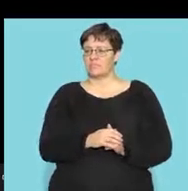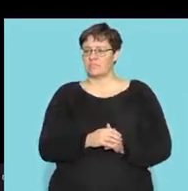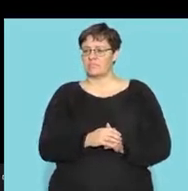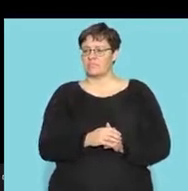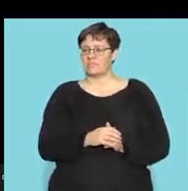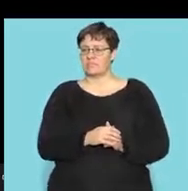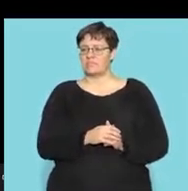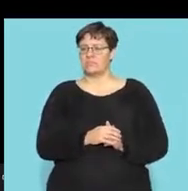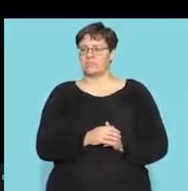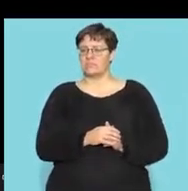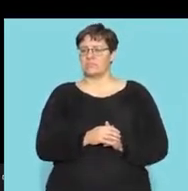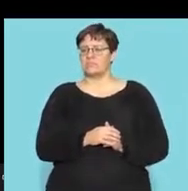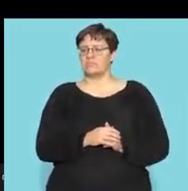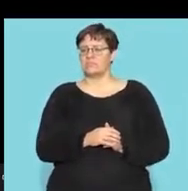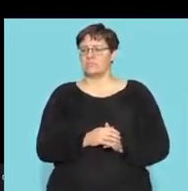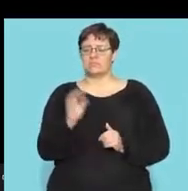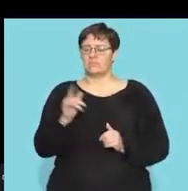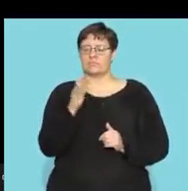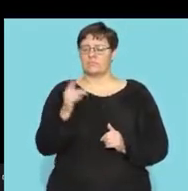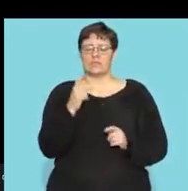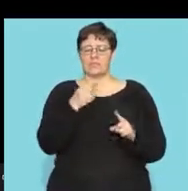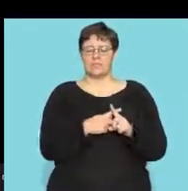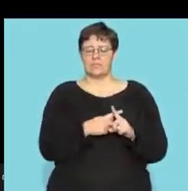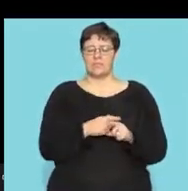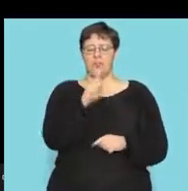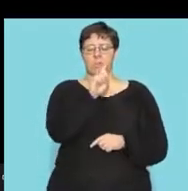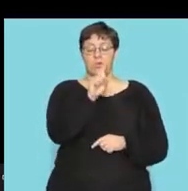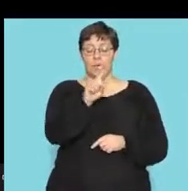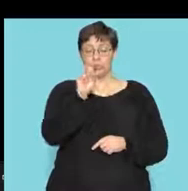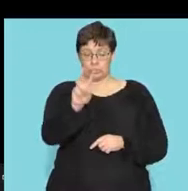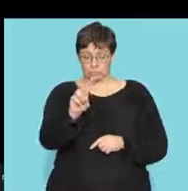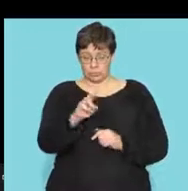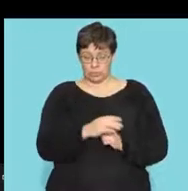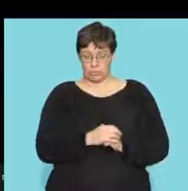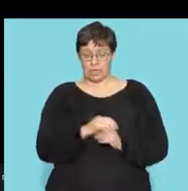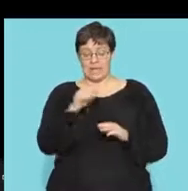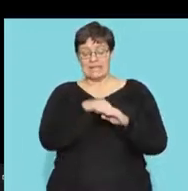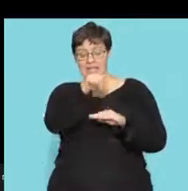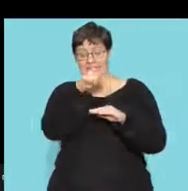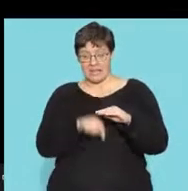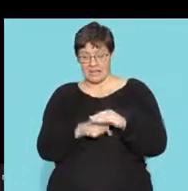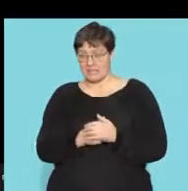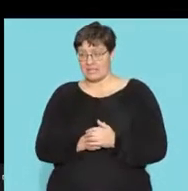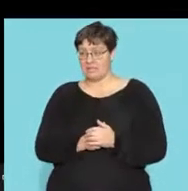126,224 times the 112 divided by